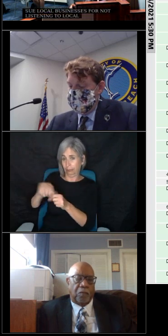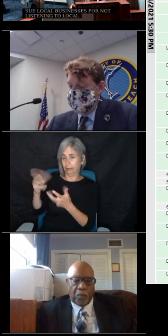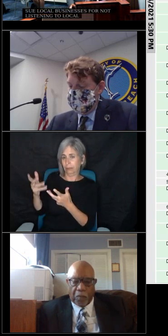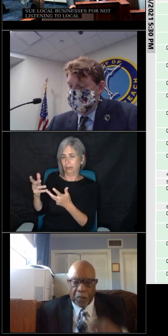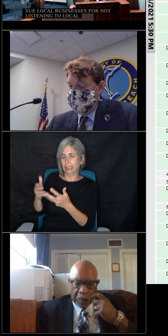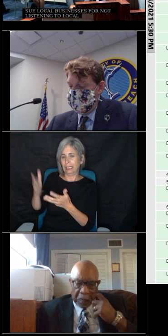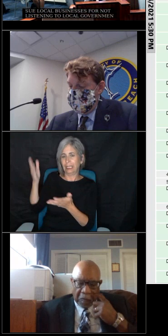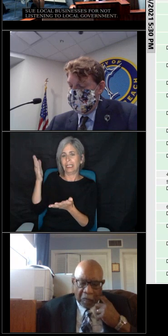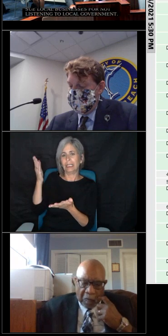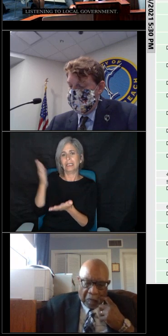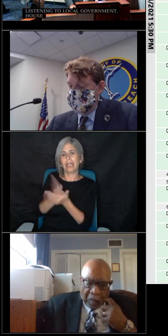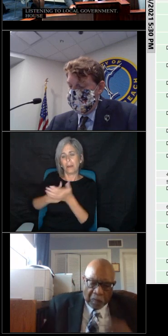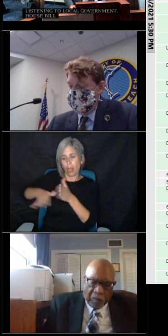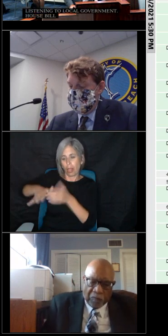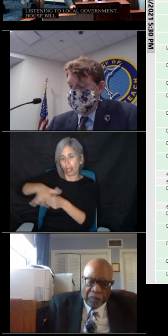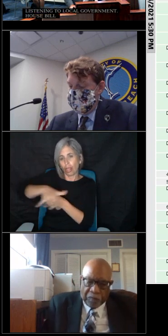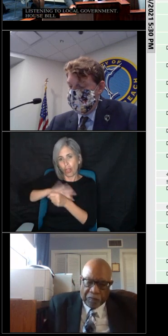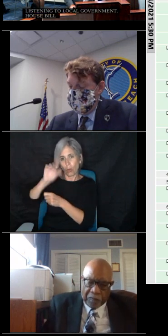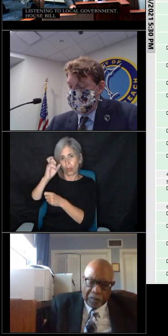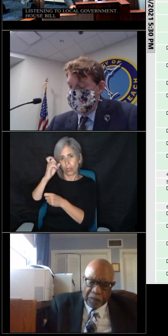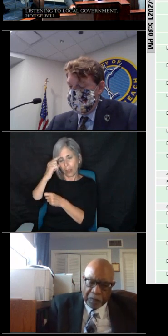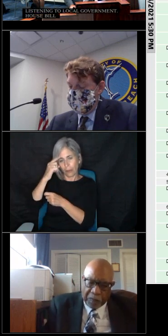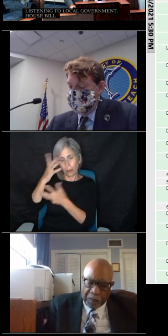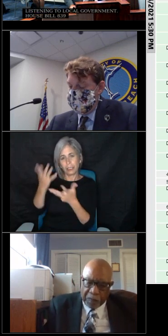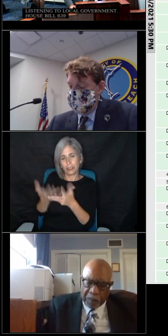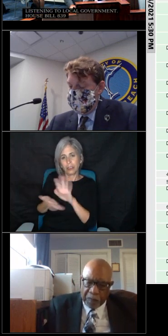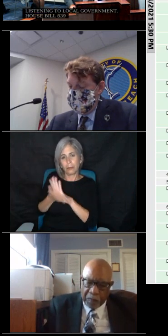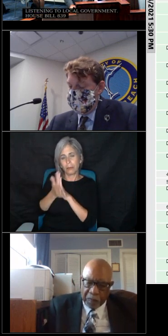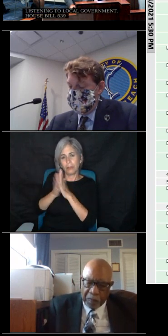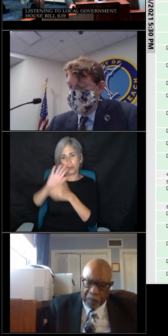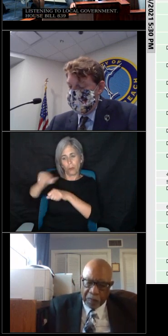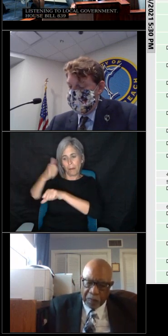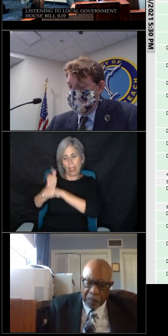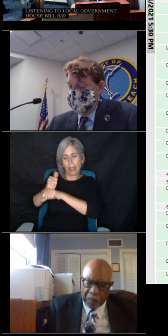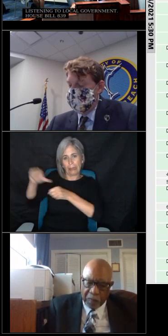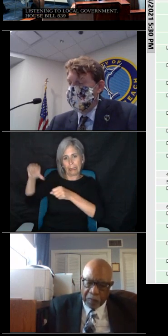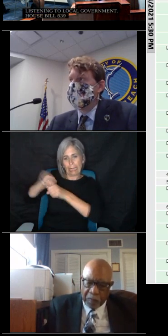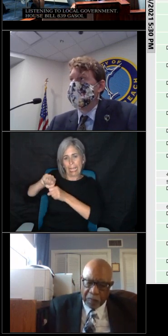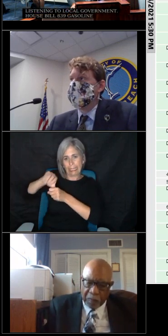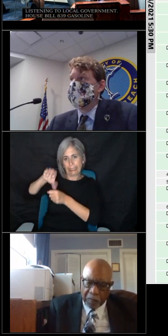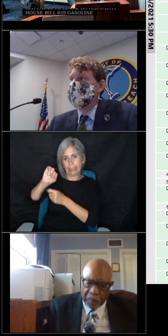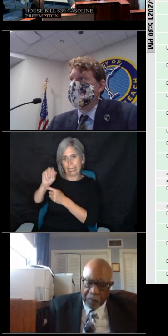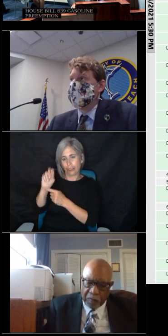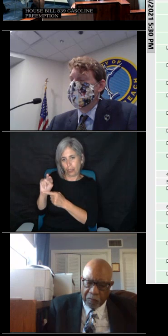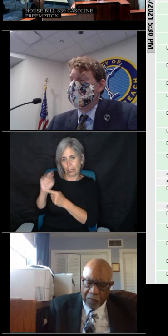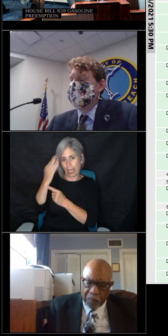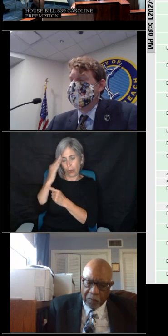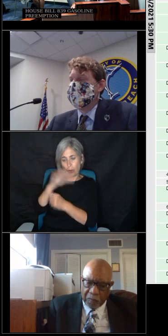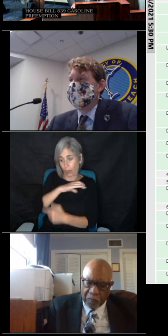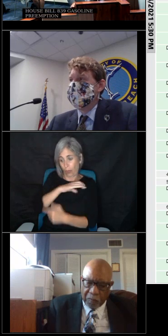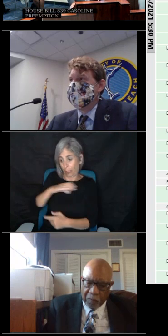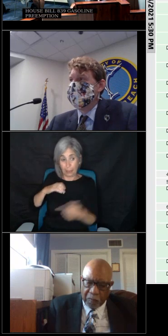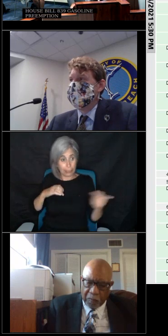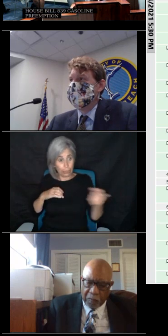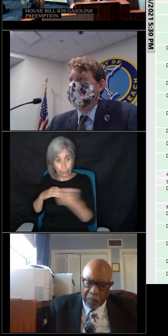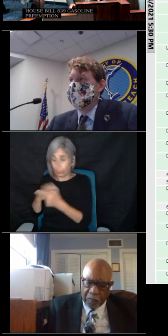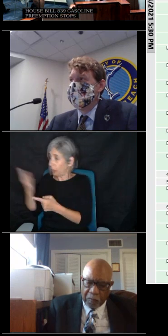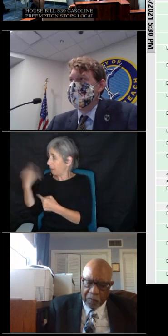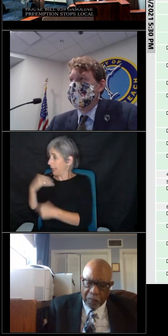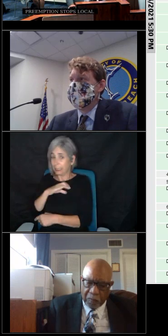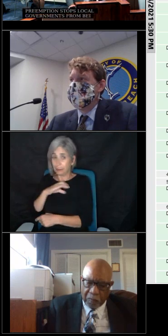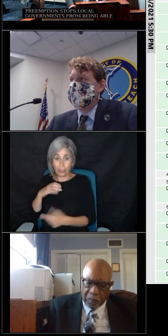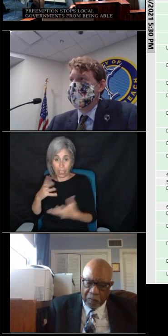stops local governments from being able to ban gas stations. Now, I don't know any of the commission here or past commissioners that would want